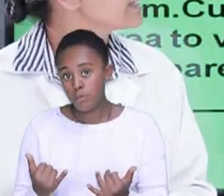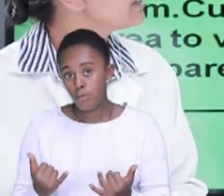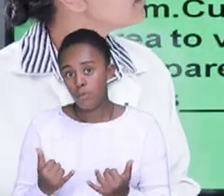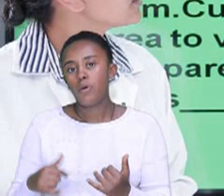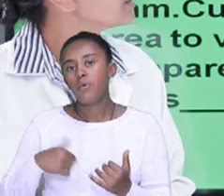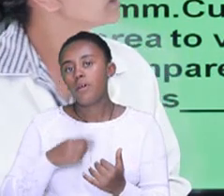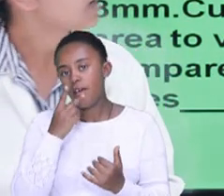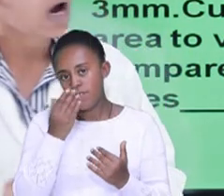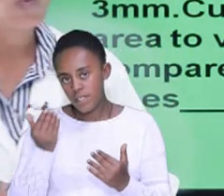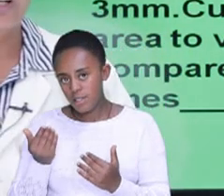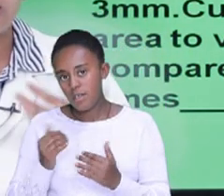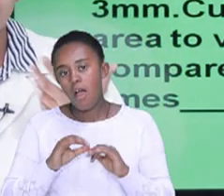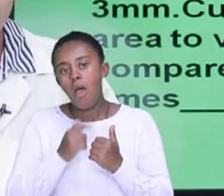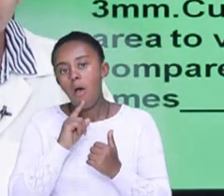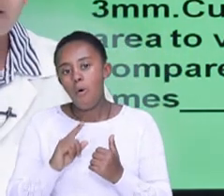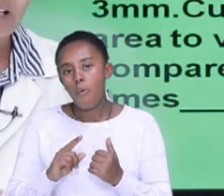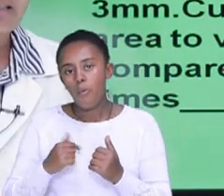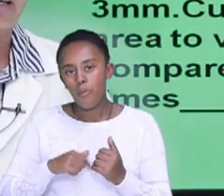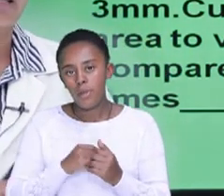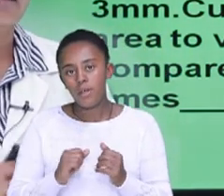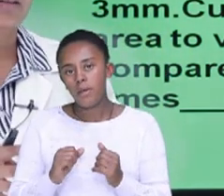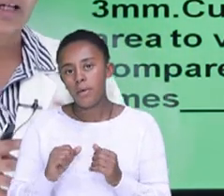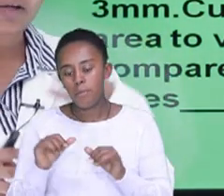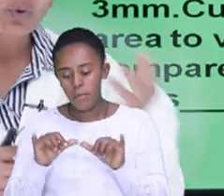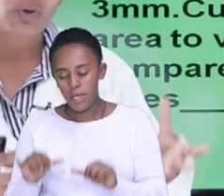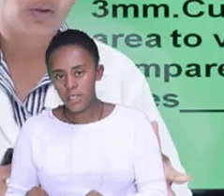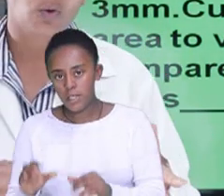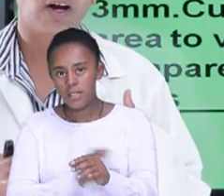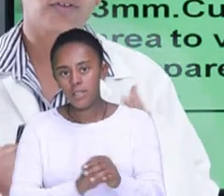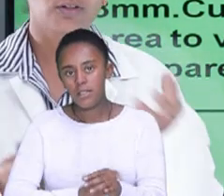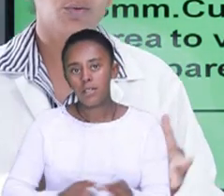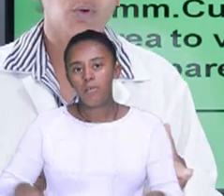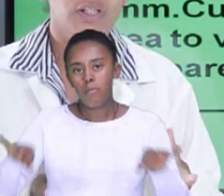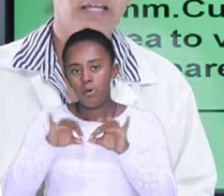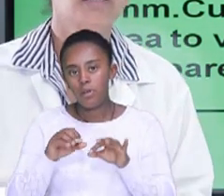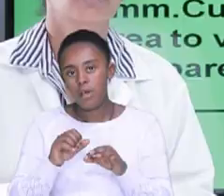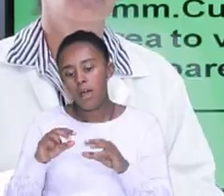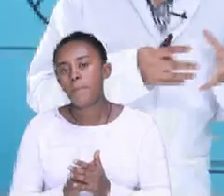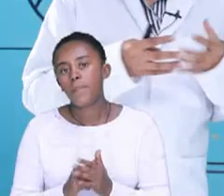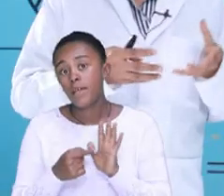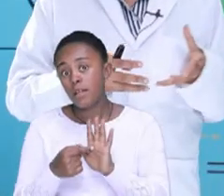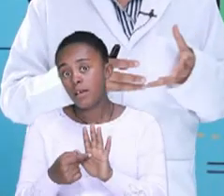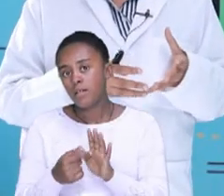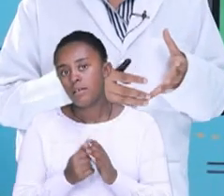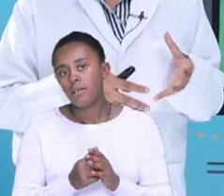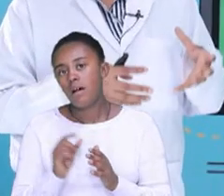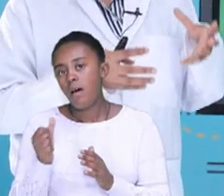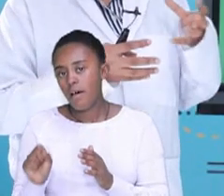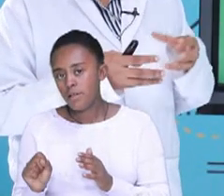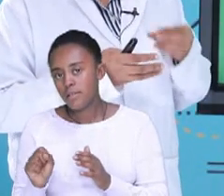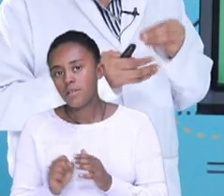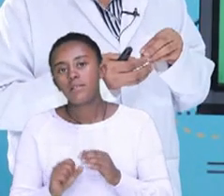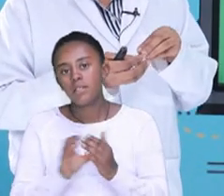have seen how we can measure cells and the importance of having a small size. This indicates